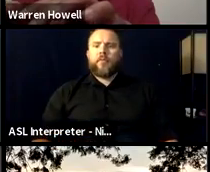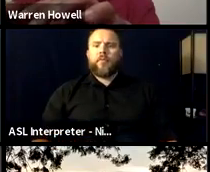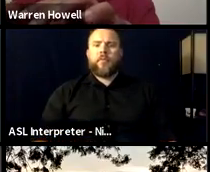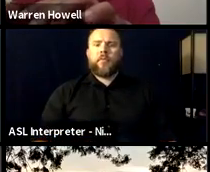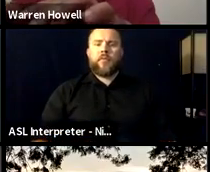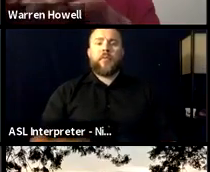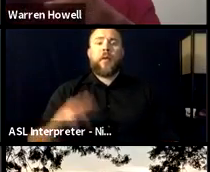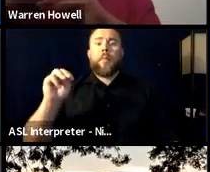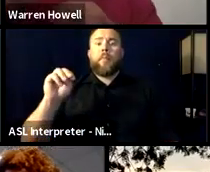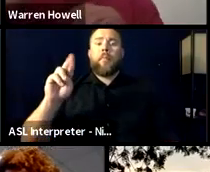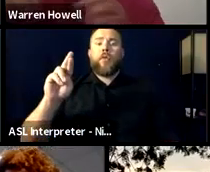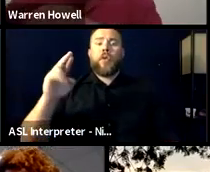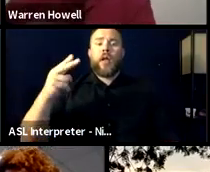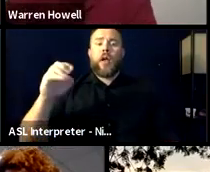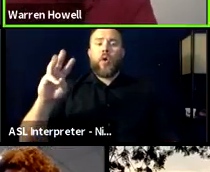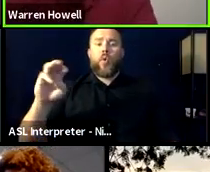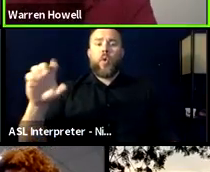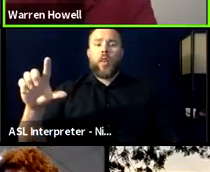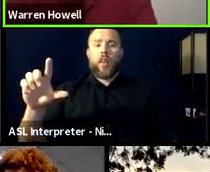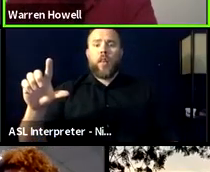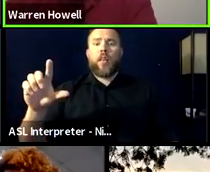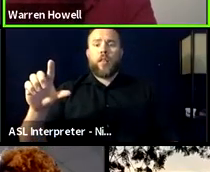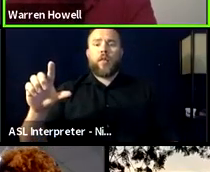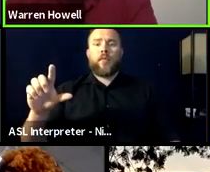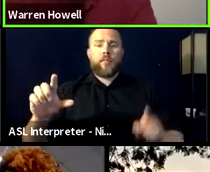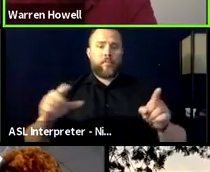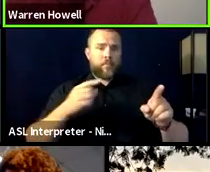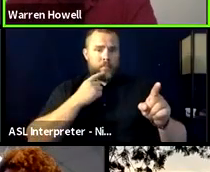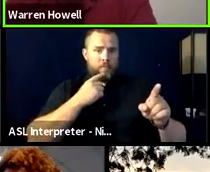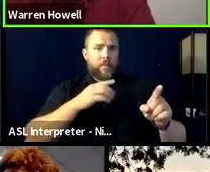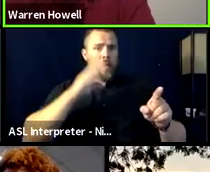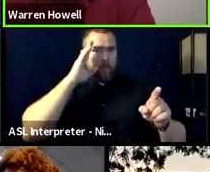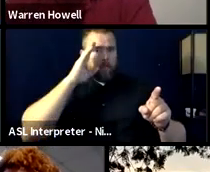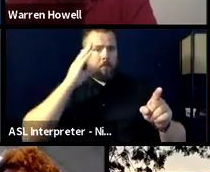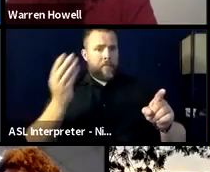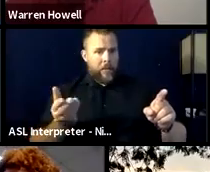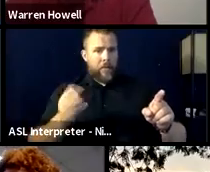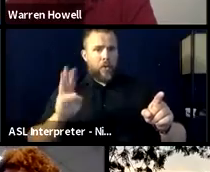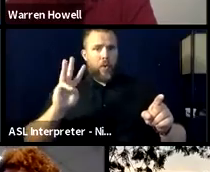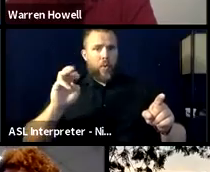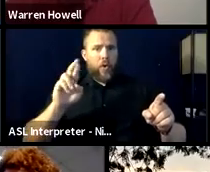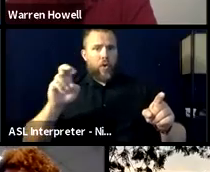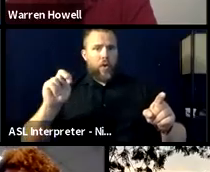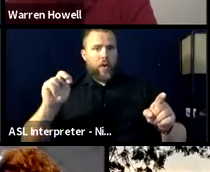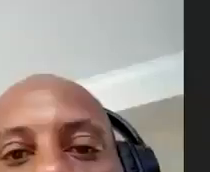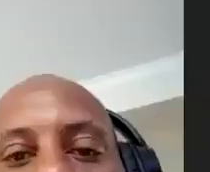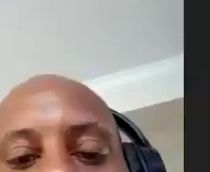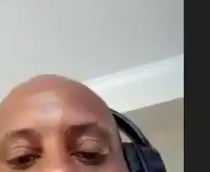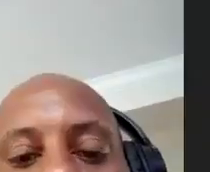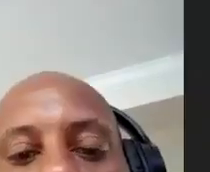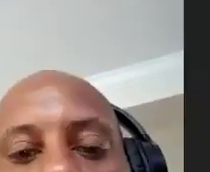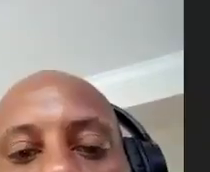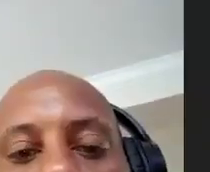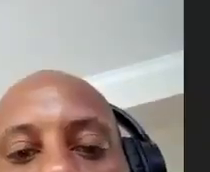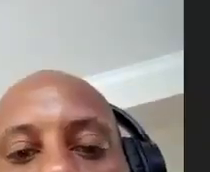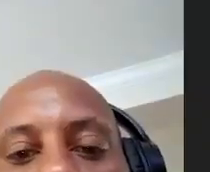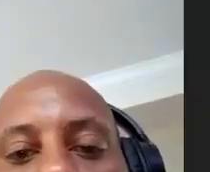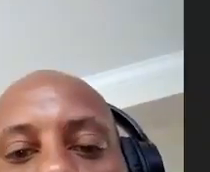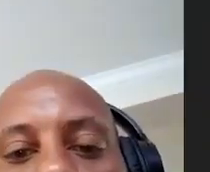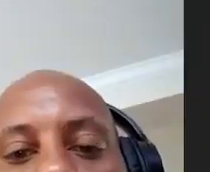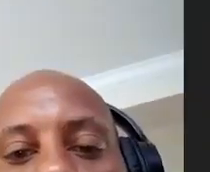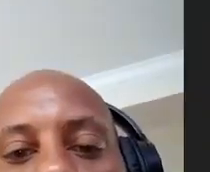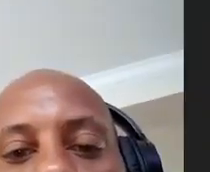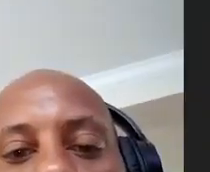Mr. Howell. No, he's not muted. Warren Howell, present. Mrs. Moriak. Monica Moriak, present. Mrs.